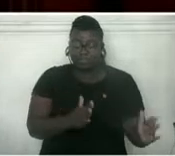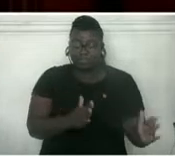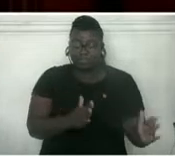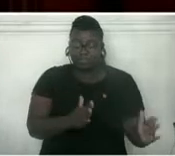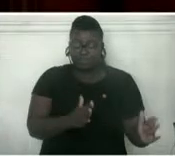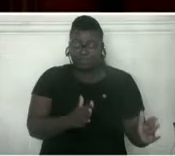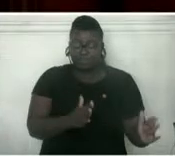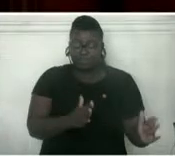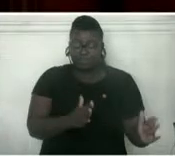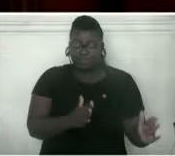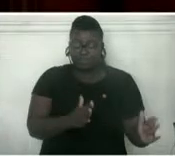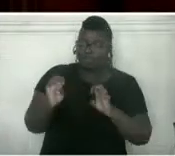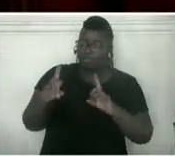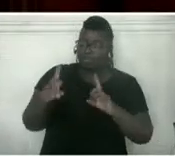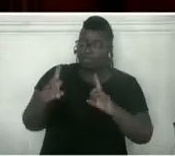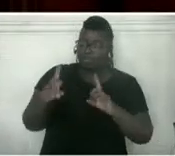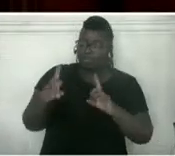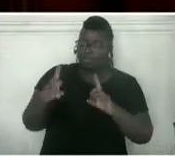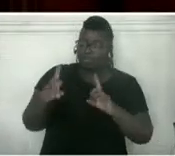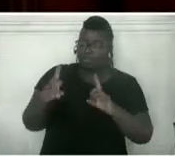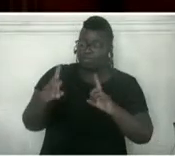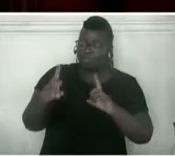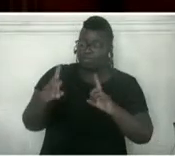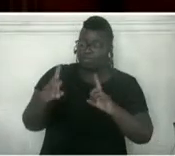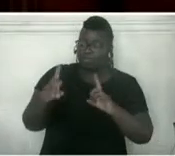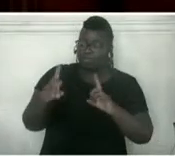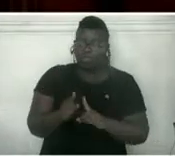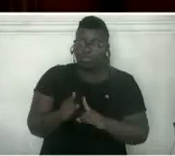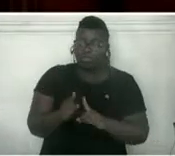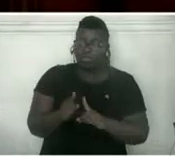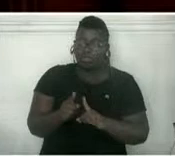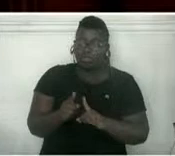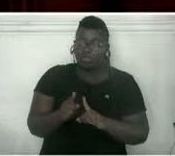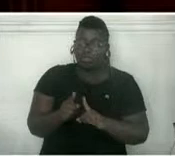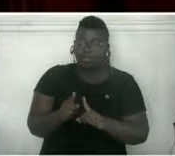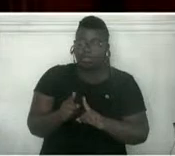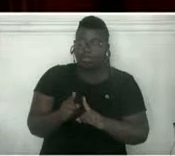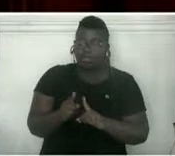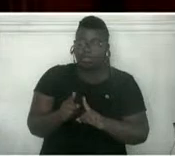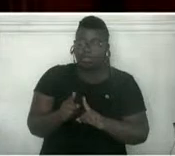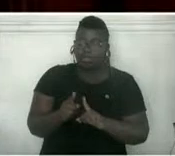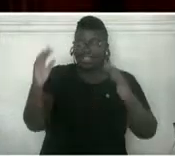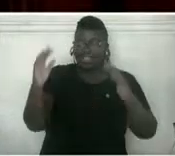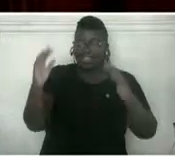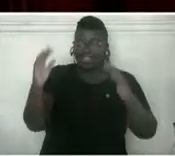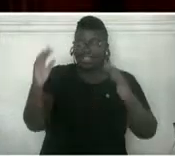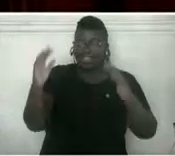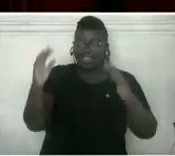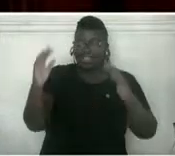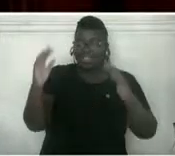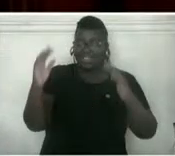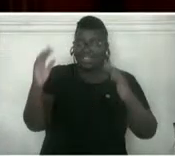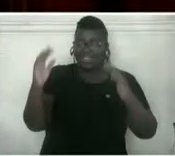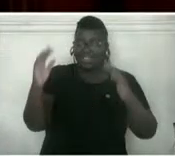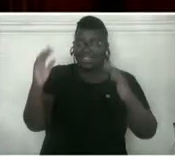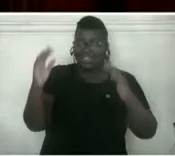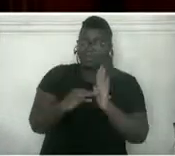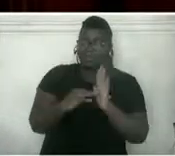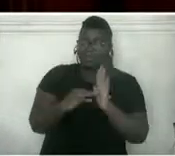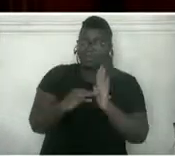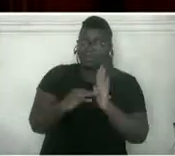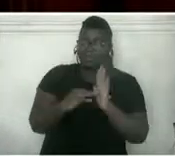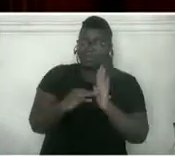skills. We extend our hearty congratulations to the 2020 matric class who,